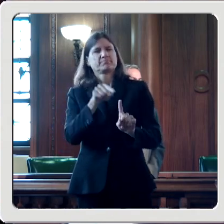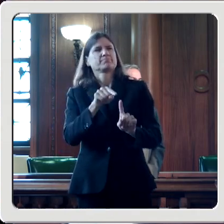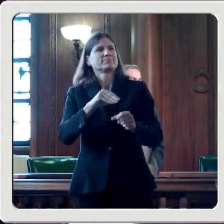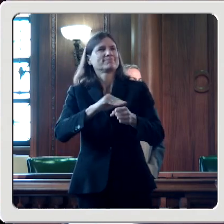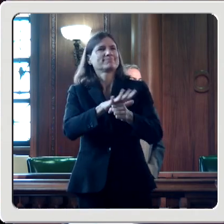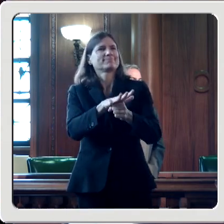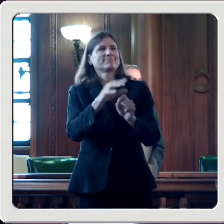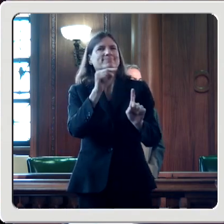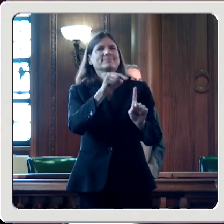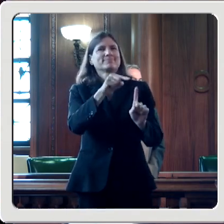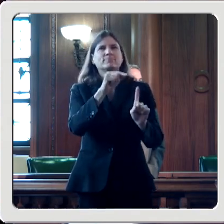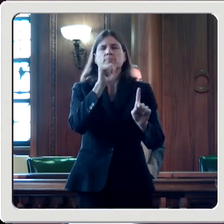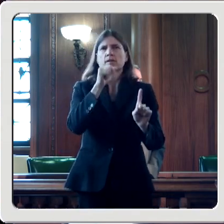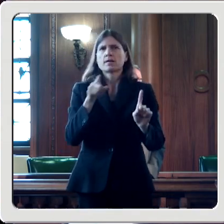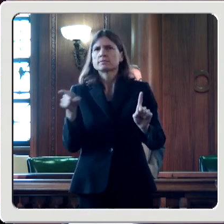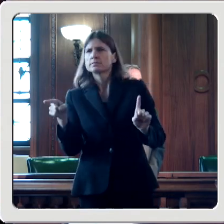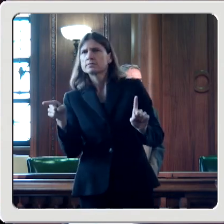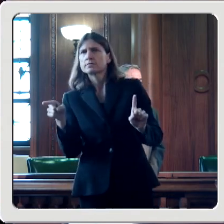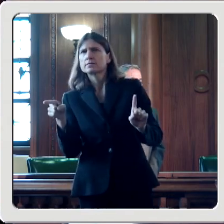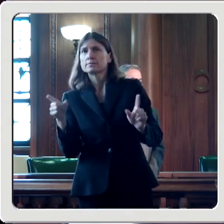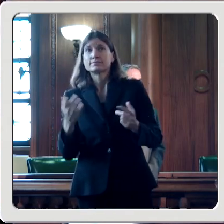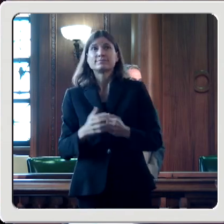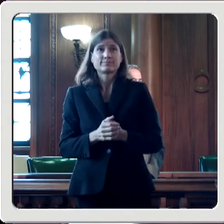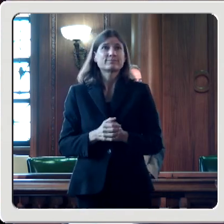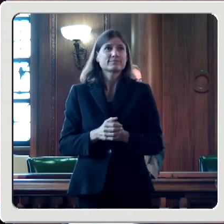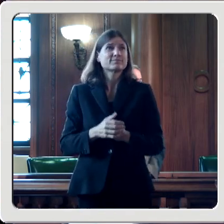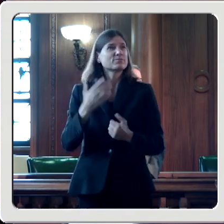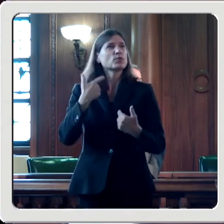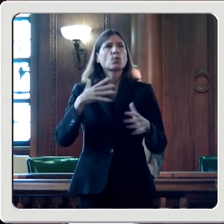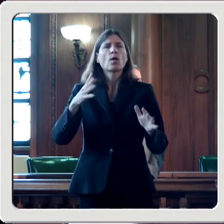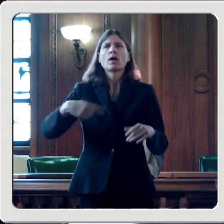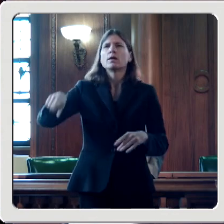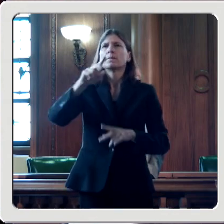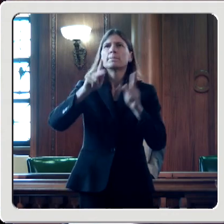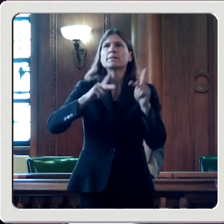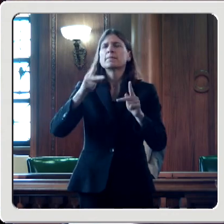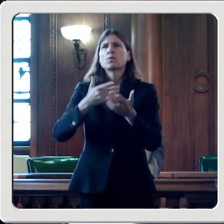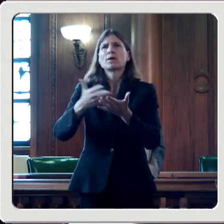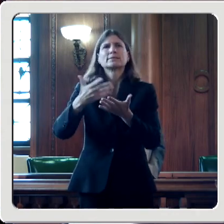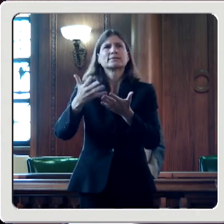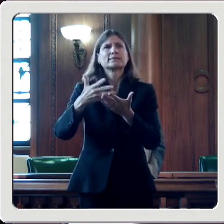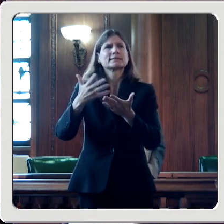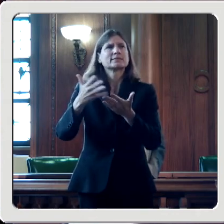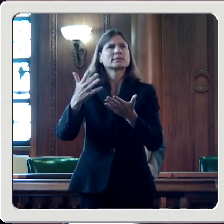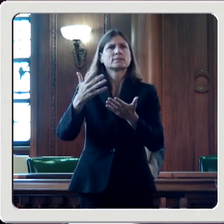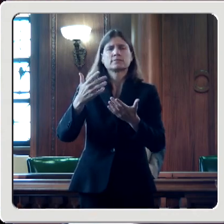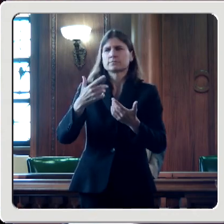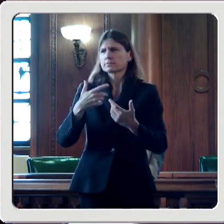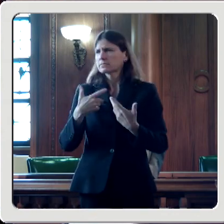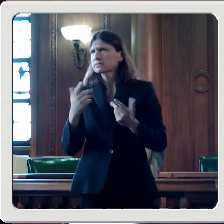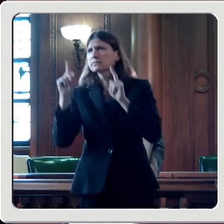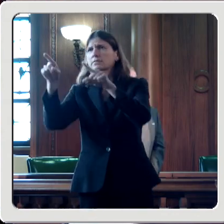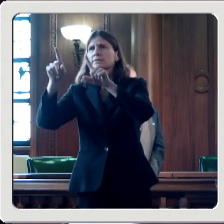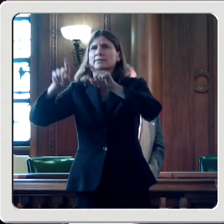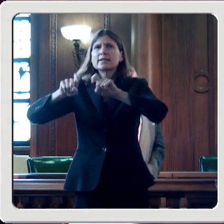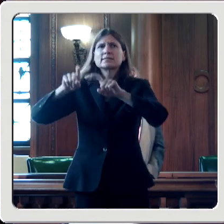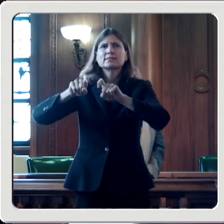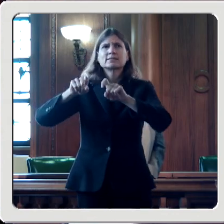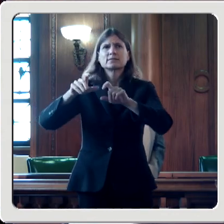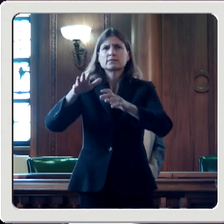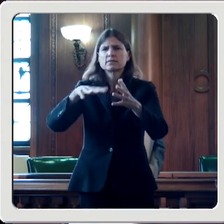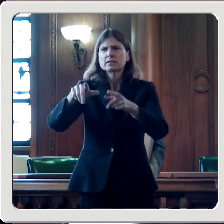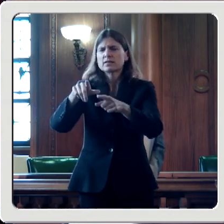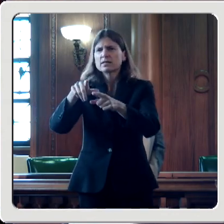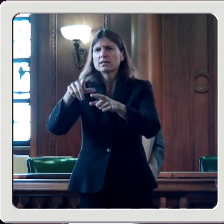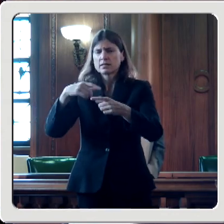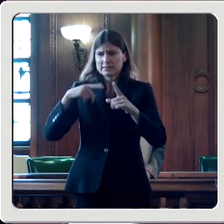reopening plans. So I believe that was what was behind the governor's decision. Realize that the flu shot is different each year